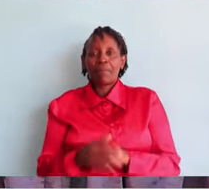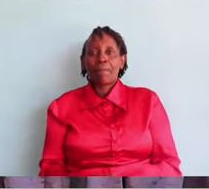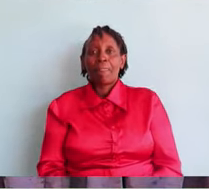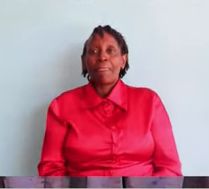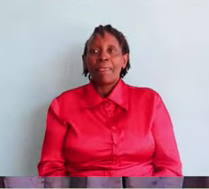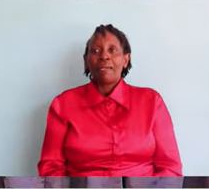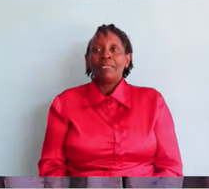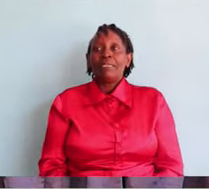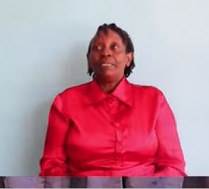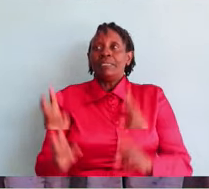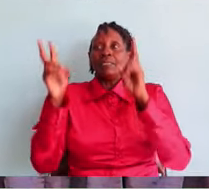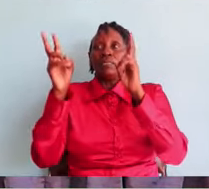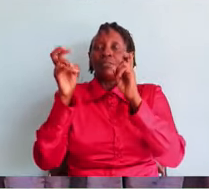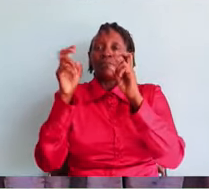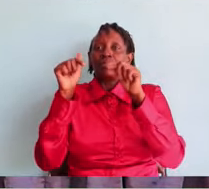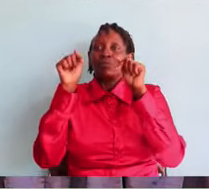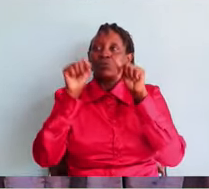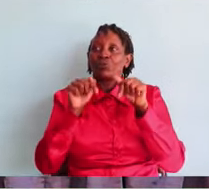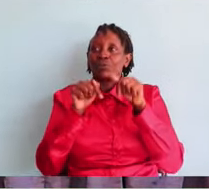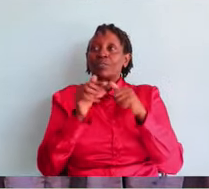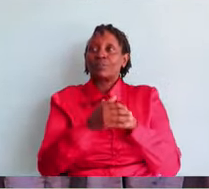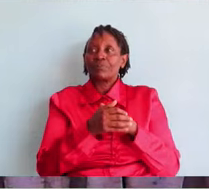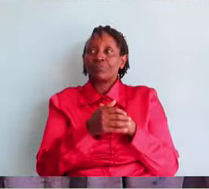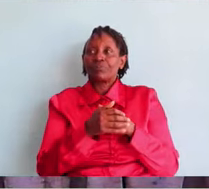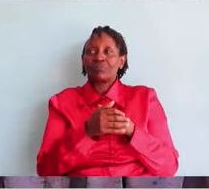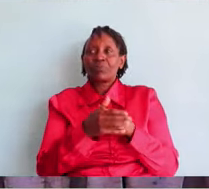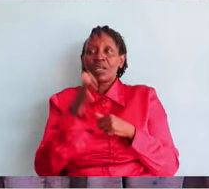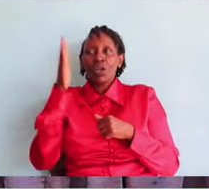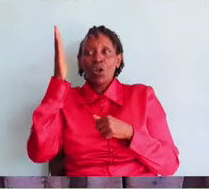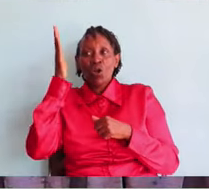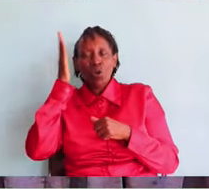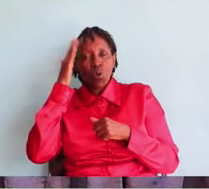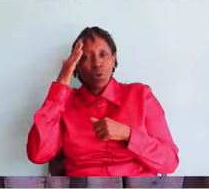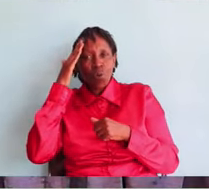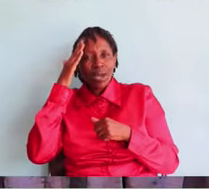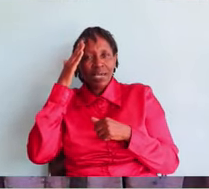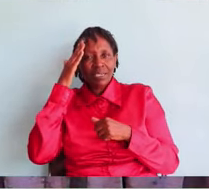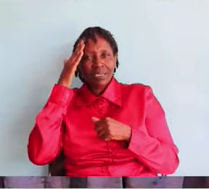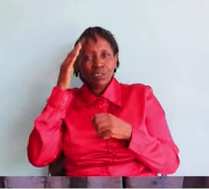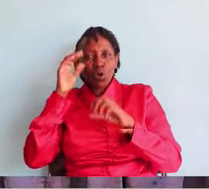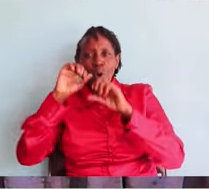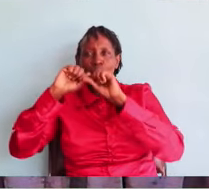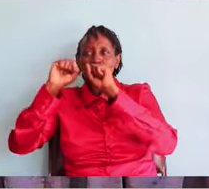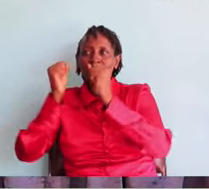So our topic for today is rediscovering community.